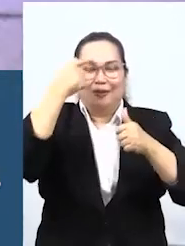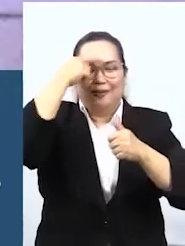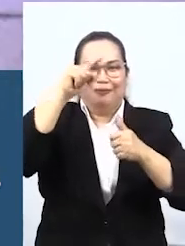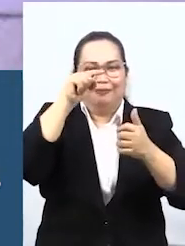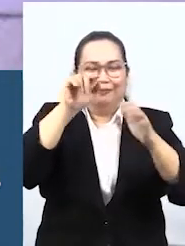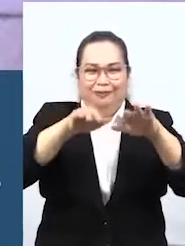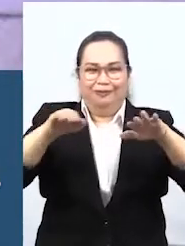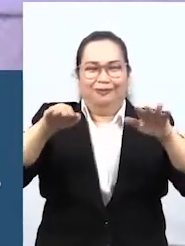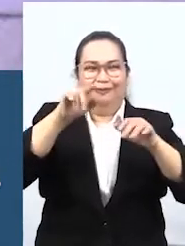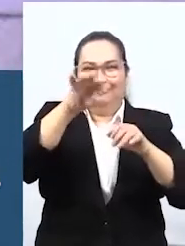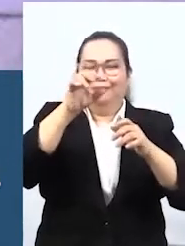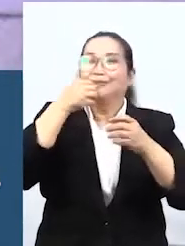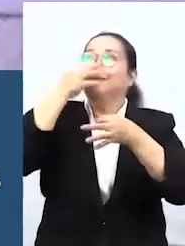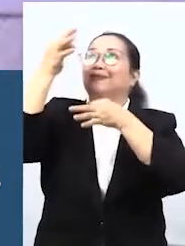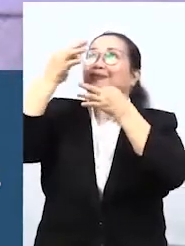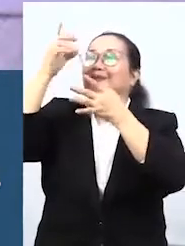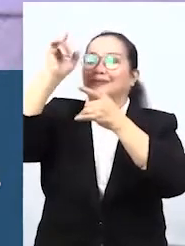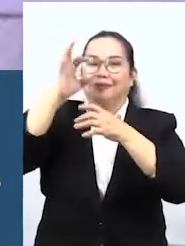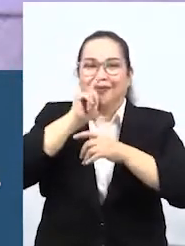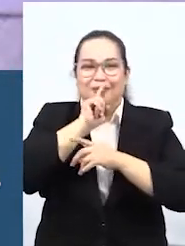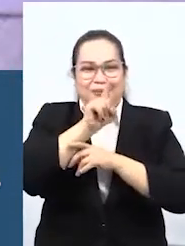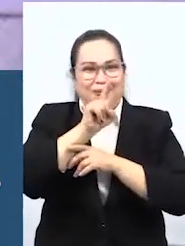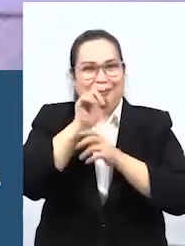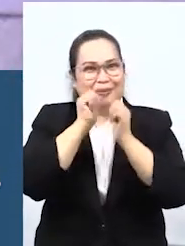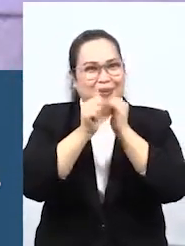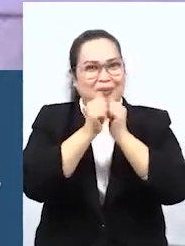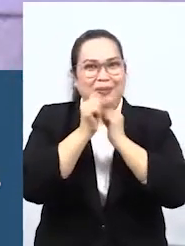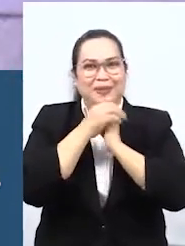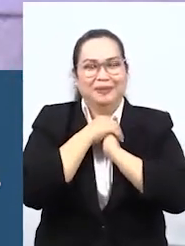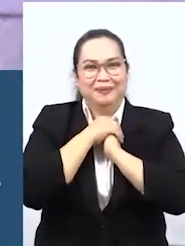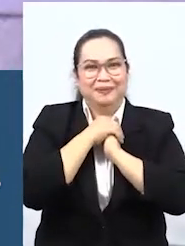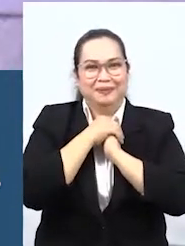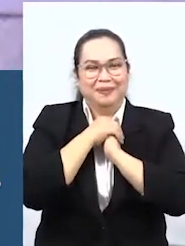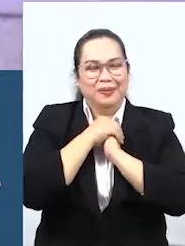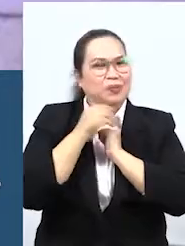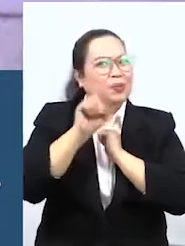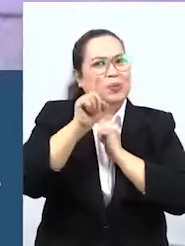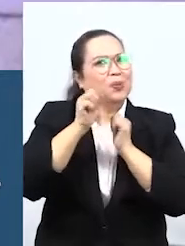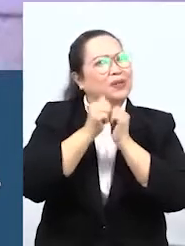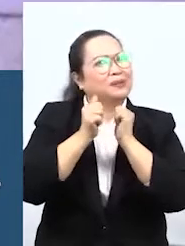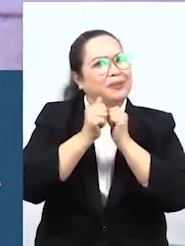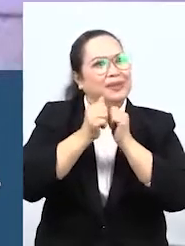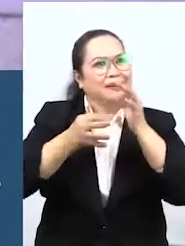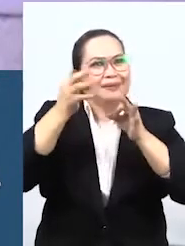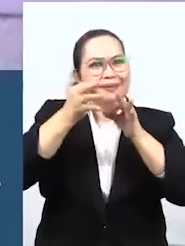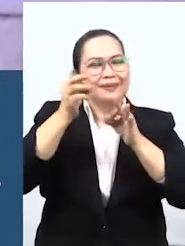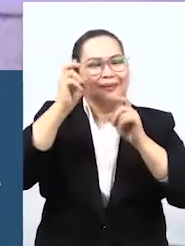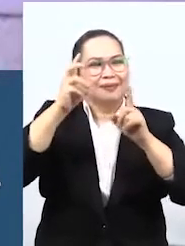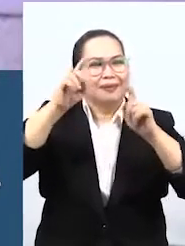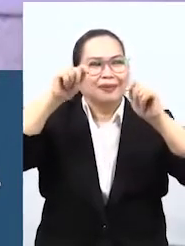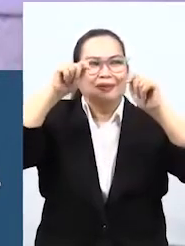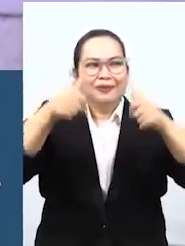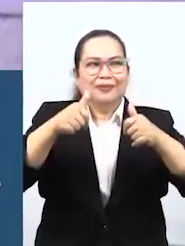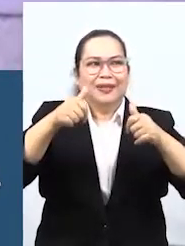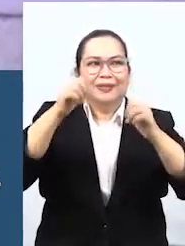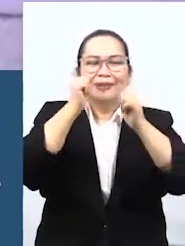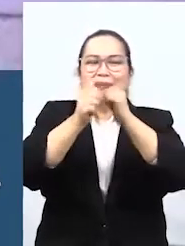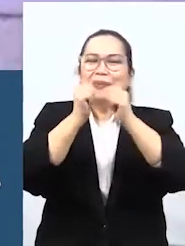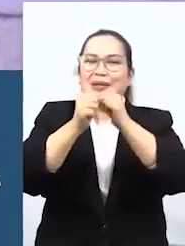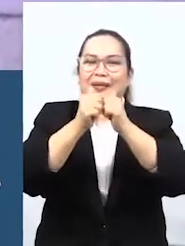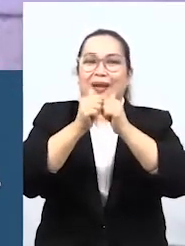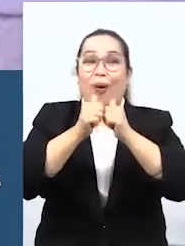Cry Out to him What does that mean What does justice will come quickly mean